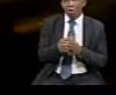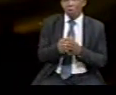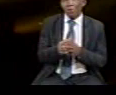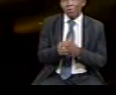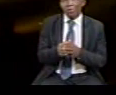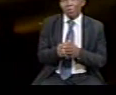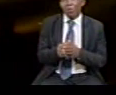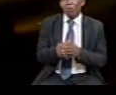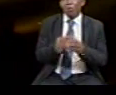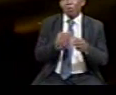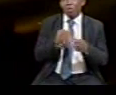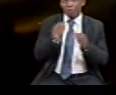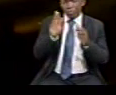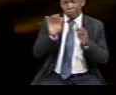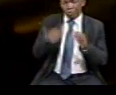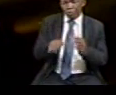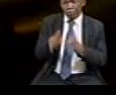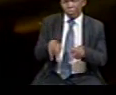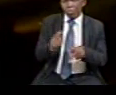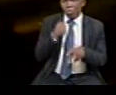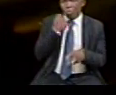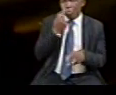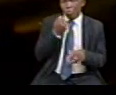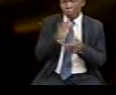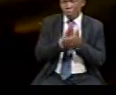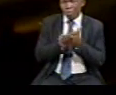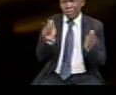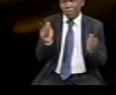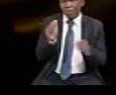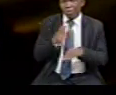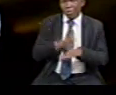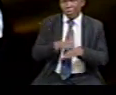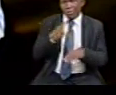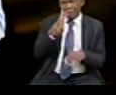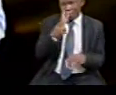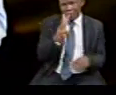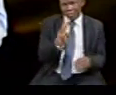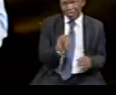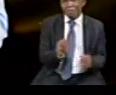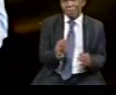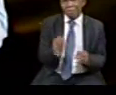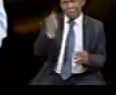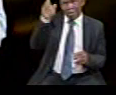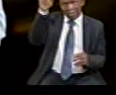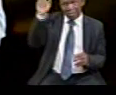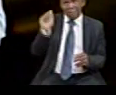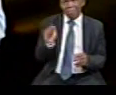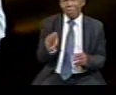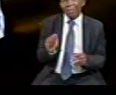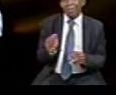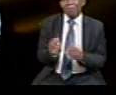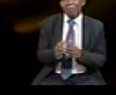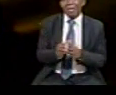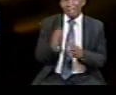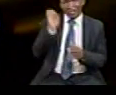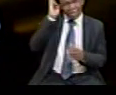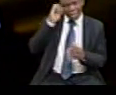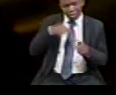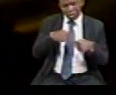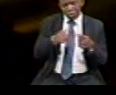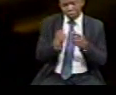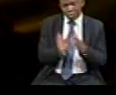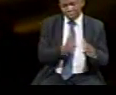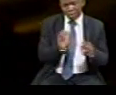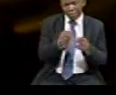place for all those who believe in him and giving their life to him as their Savior. And if I go and prepare a place for you, I will